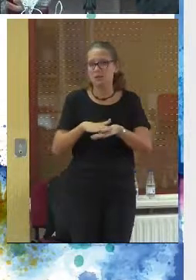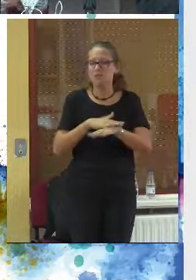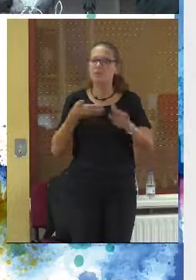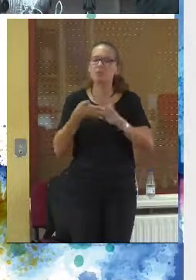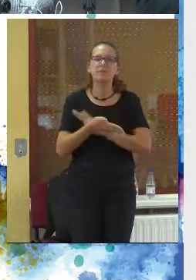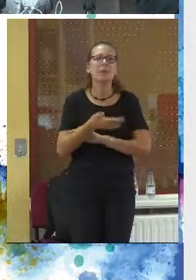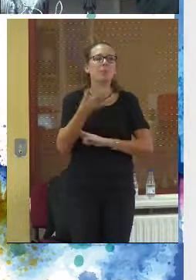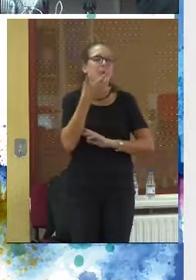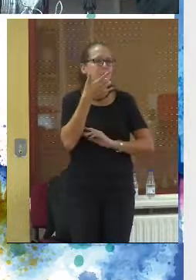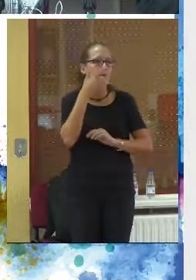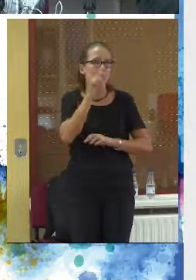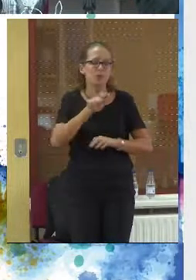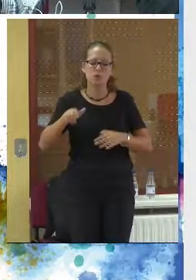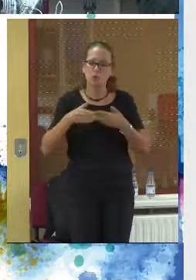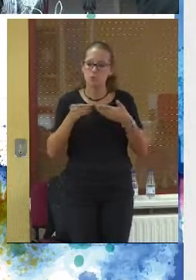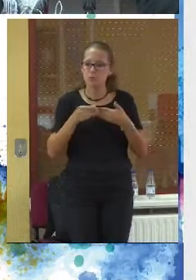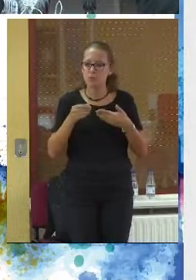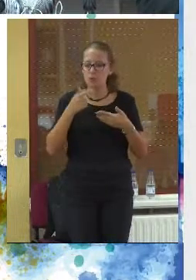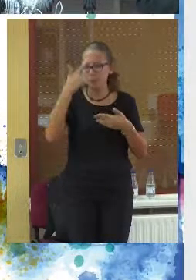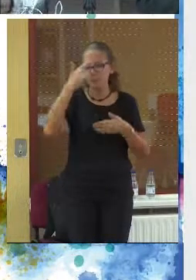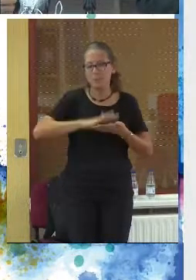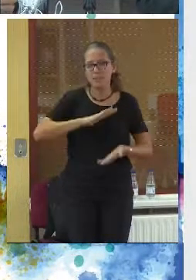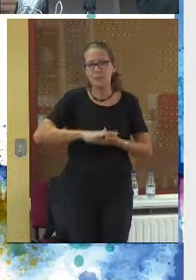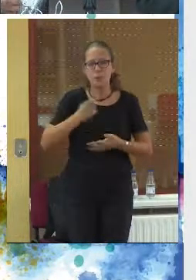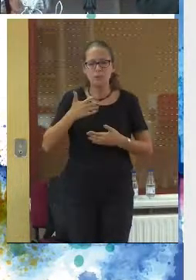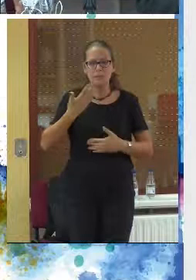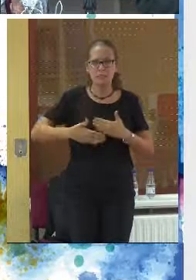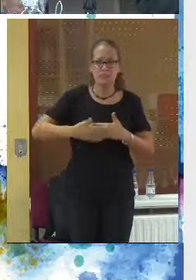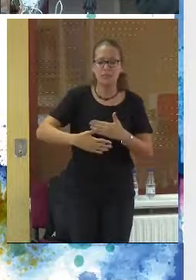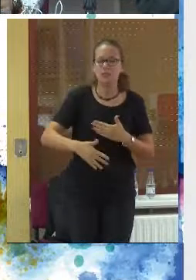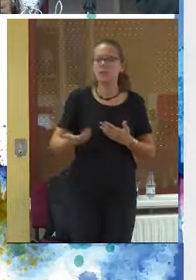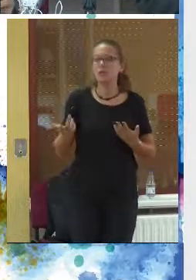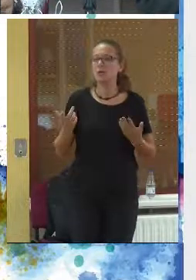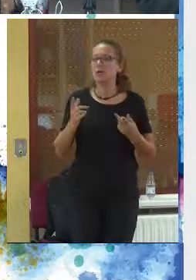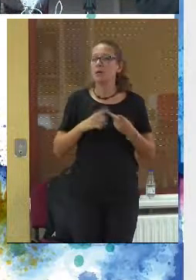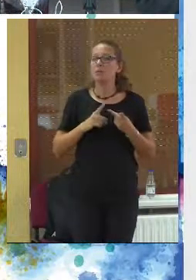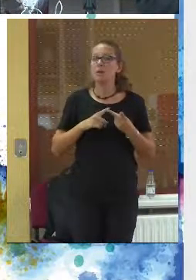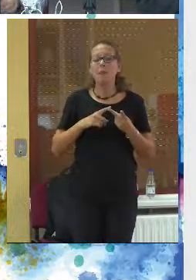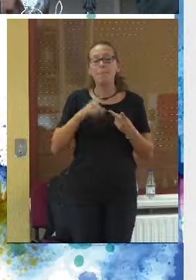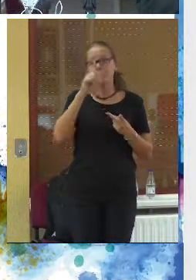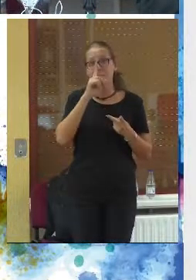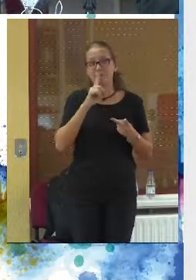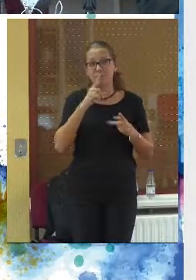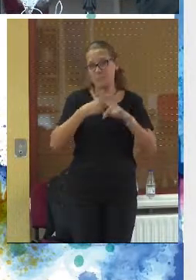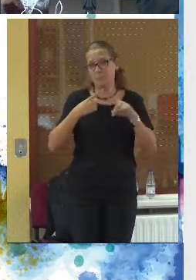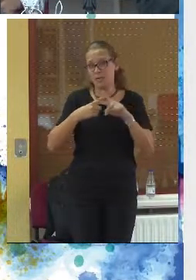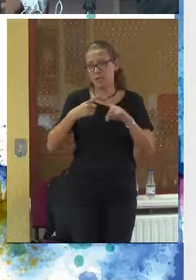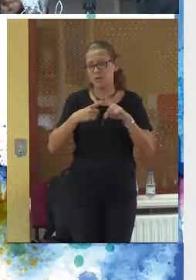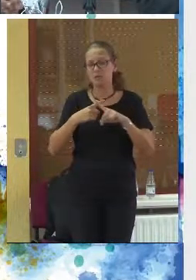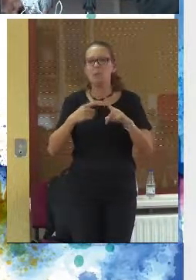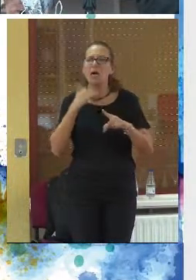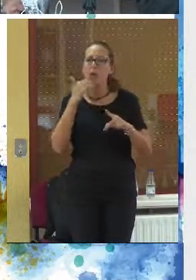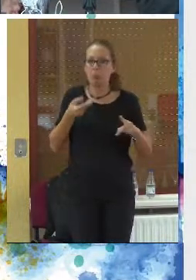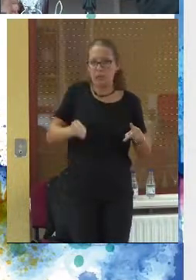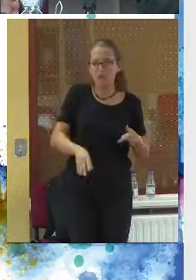profile for users whose cognitive capacities are somehow limited,